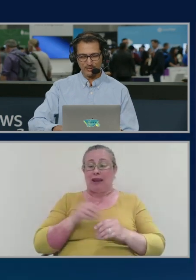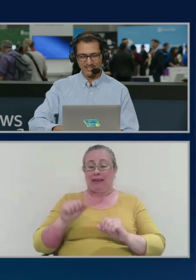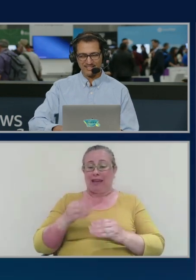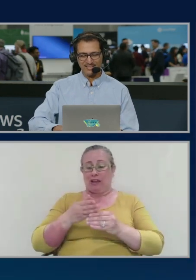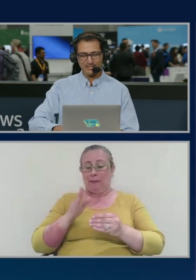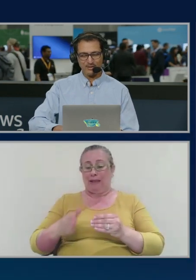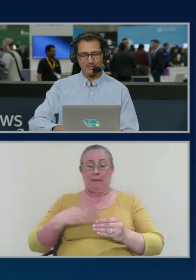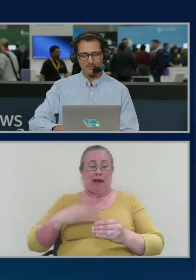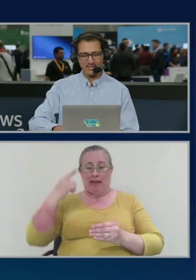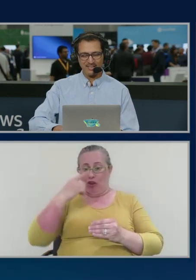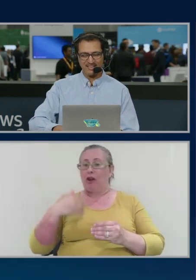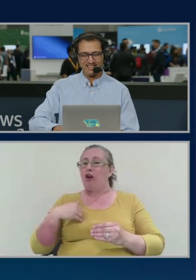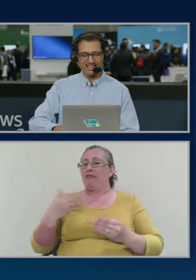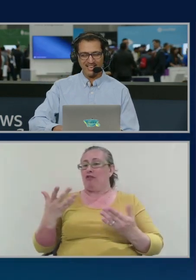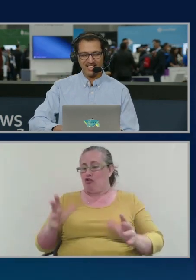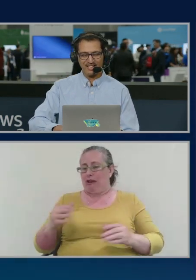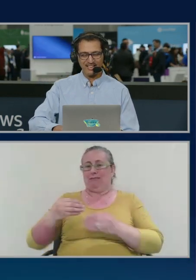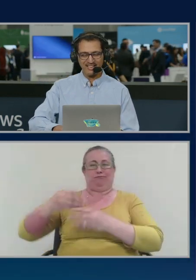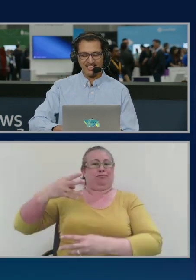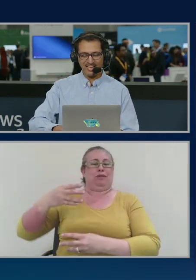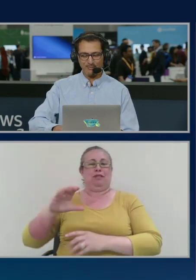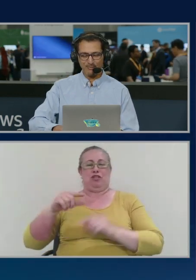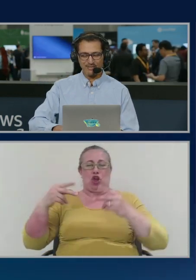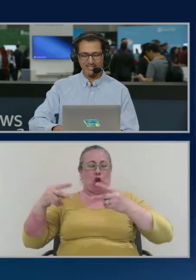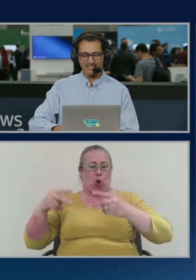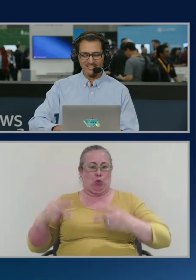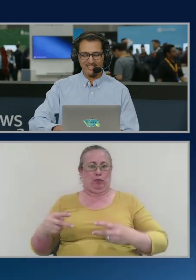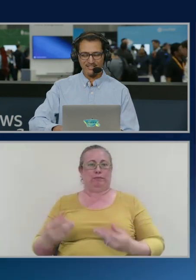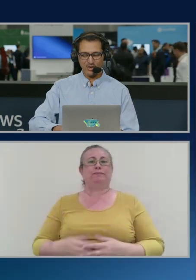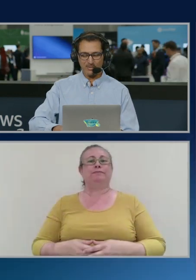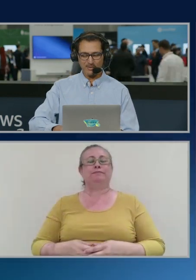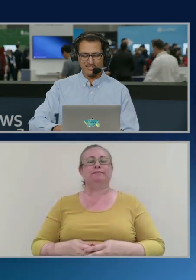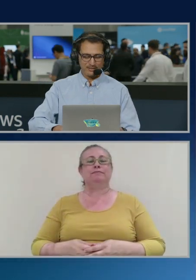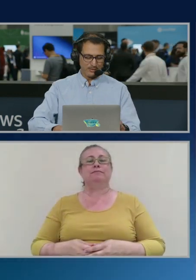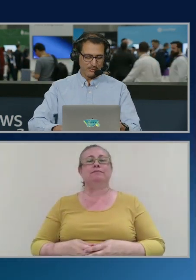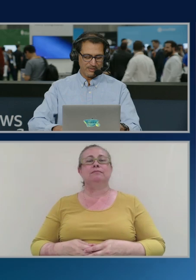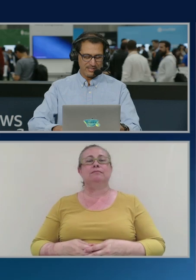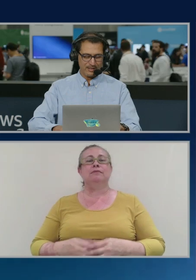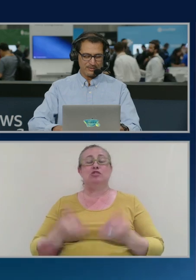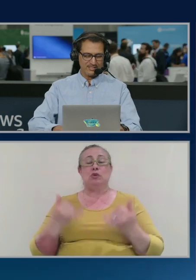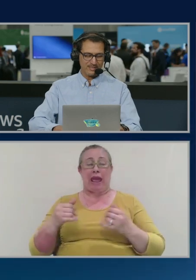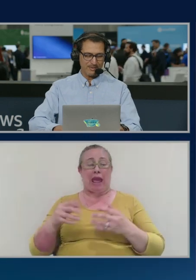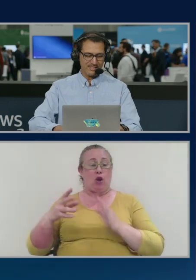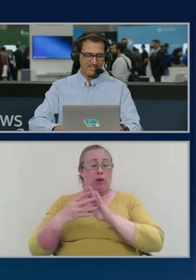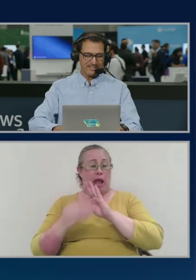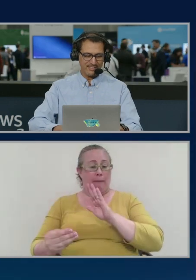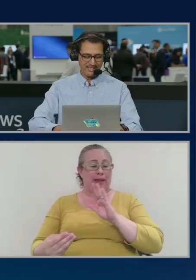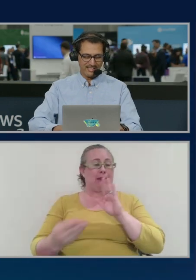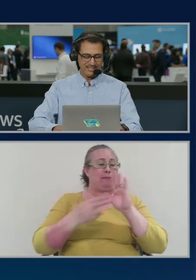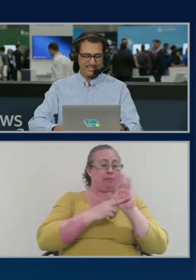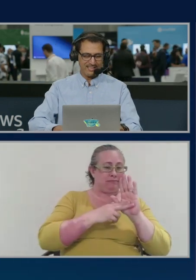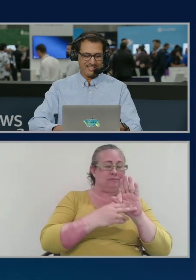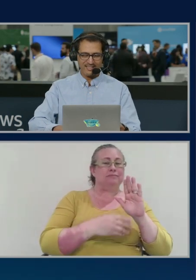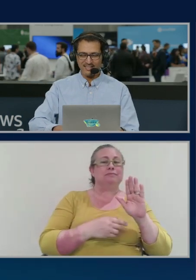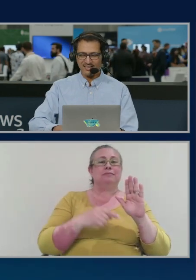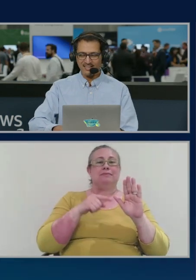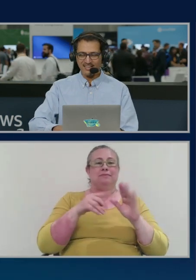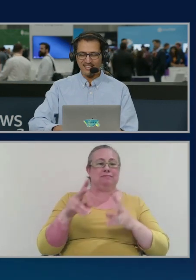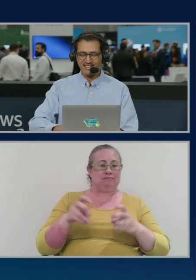had the code. So I'll help. Let's copy paste this code into the script editor, and